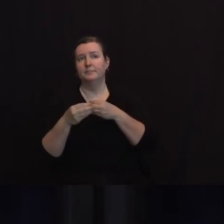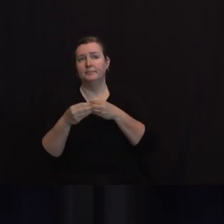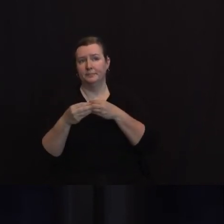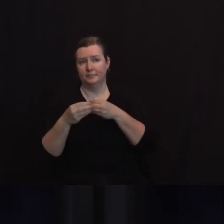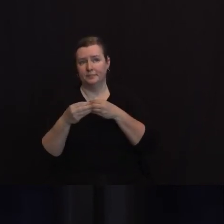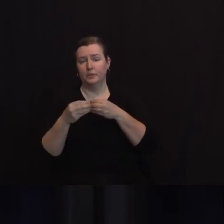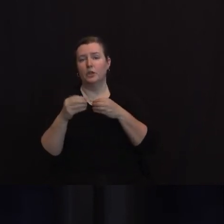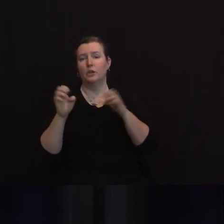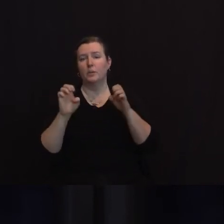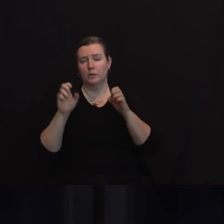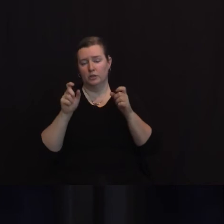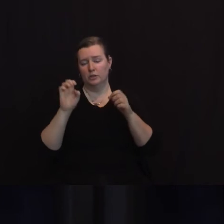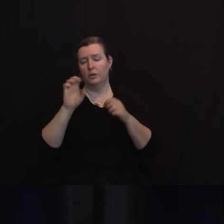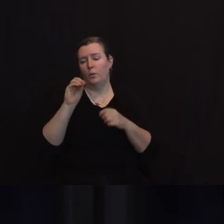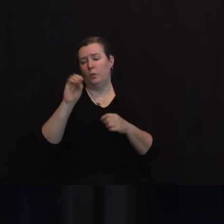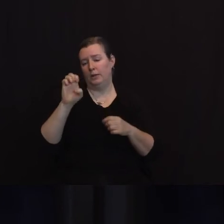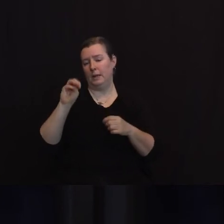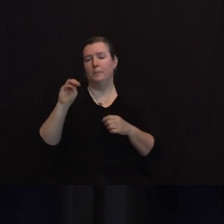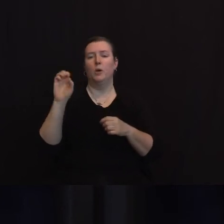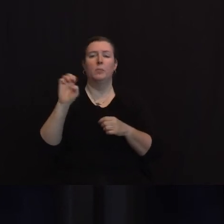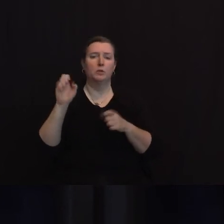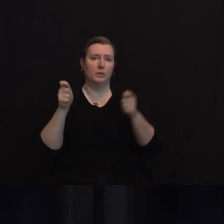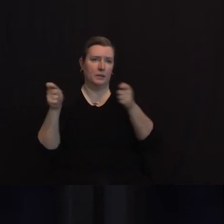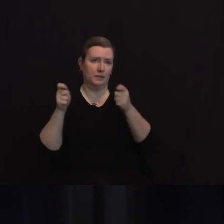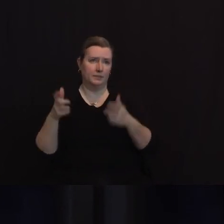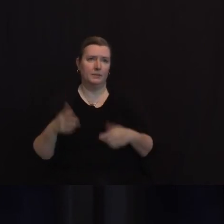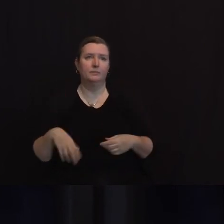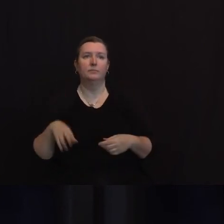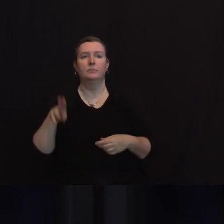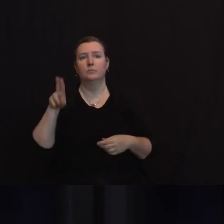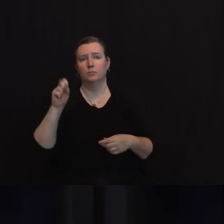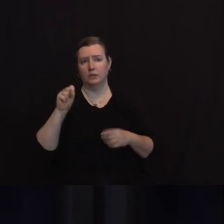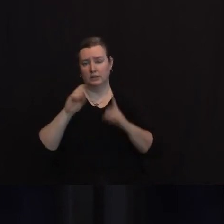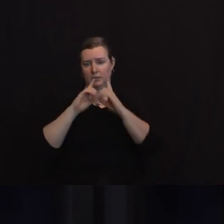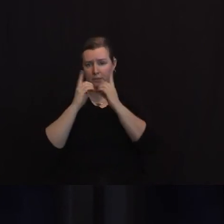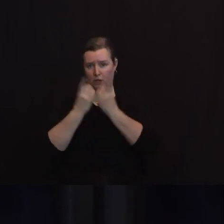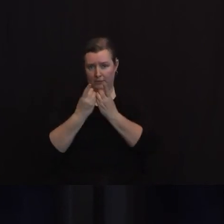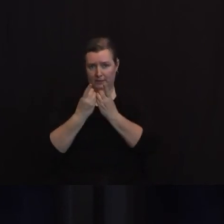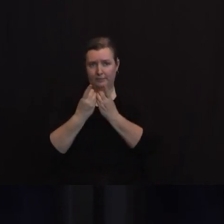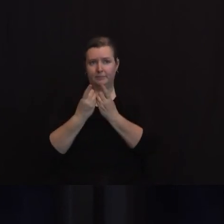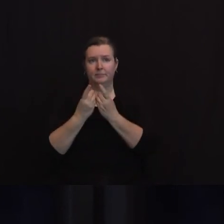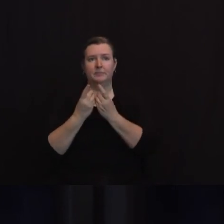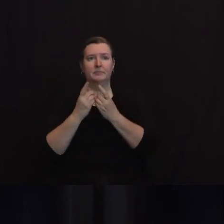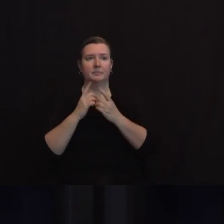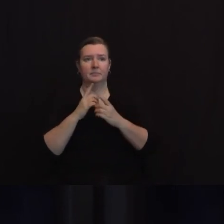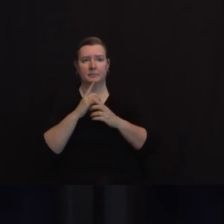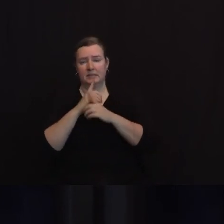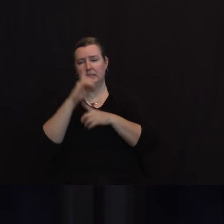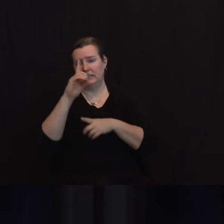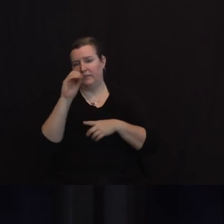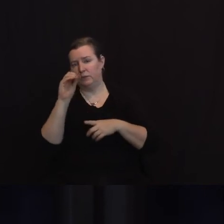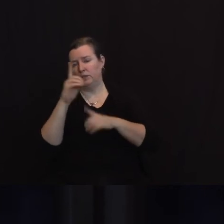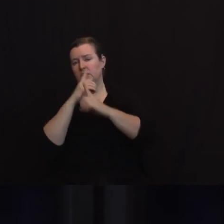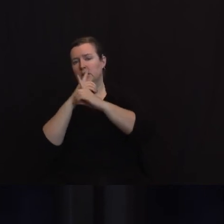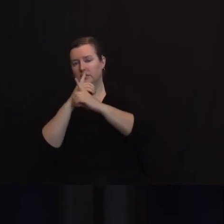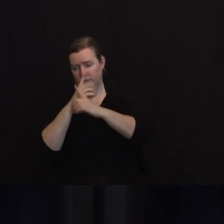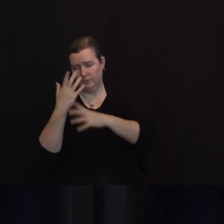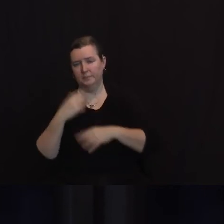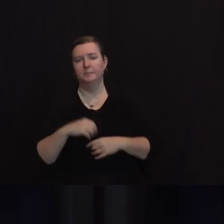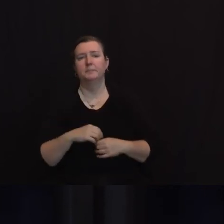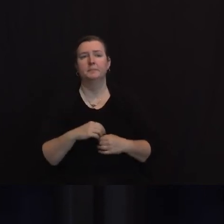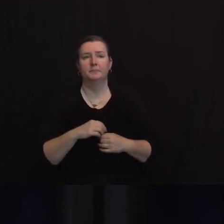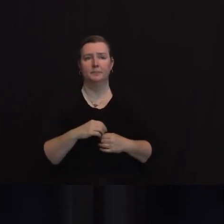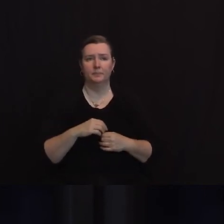and the U.S. Department of Defense, in addition to the local faith leaders, nonprofit organizations, local officials, and